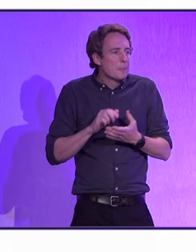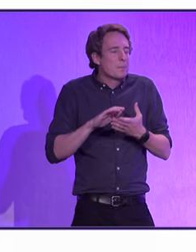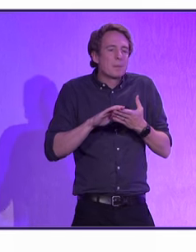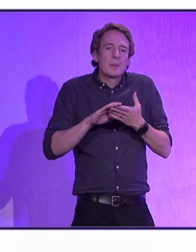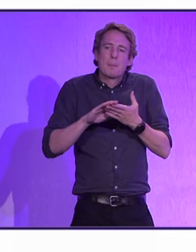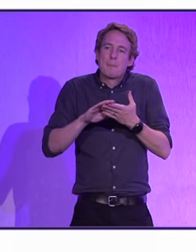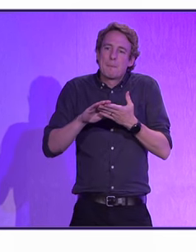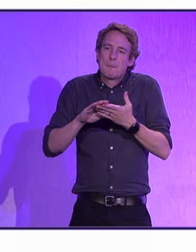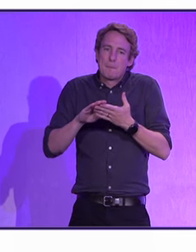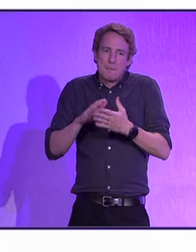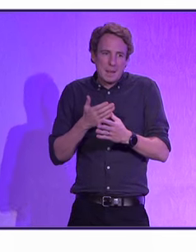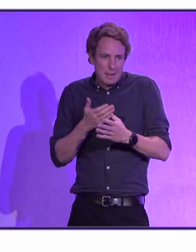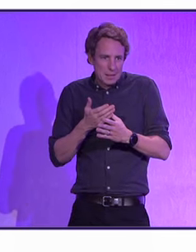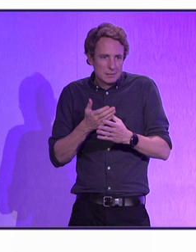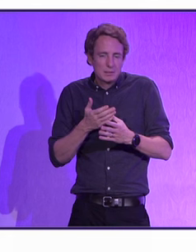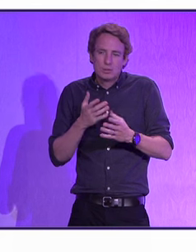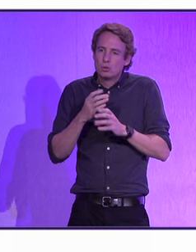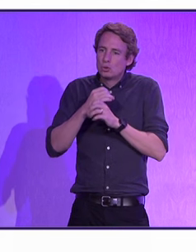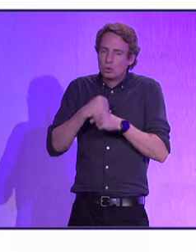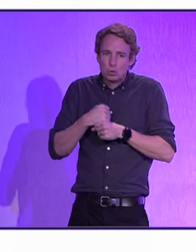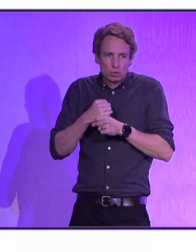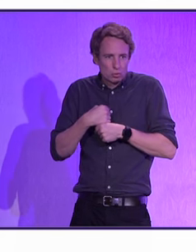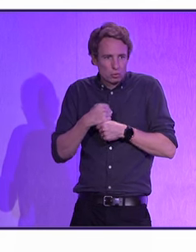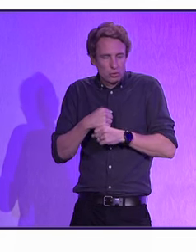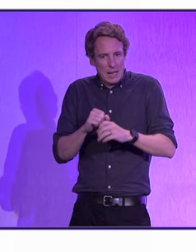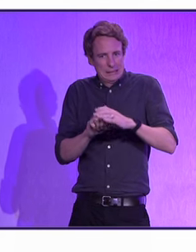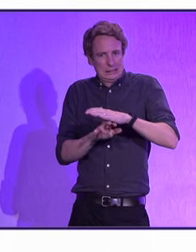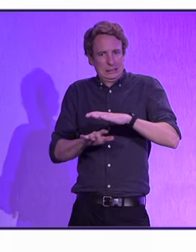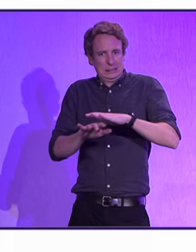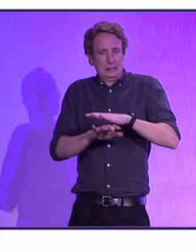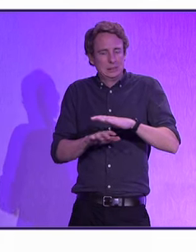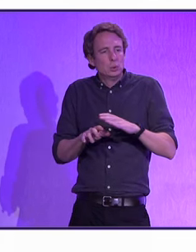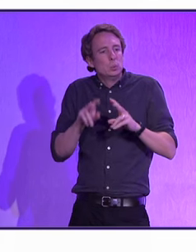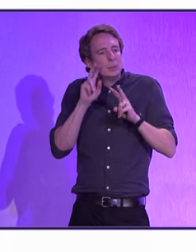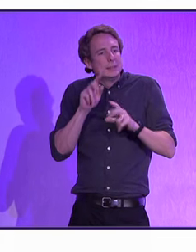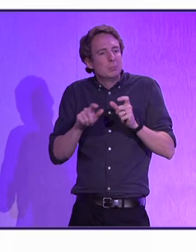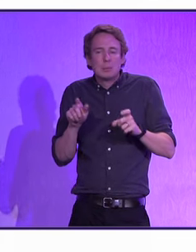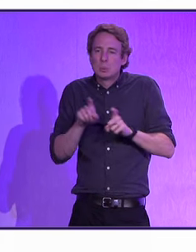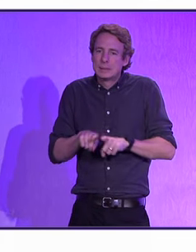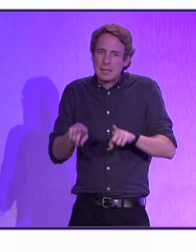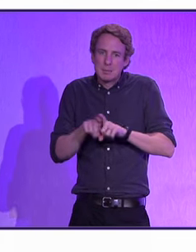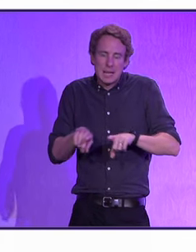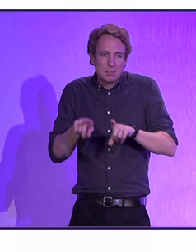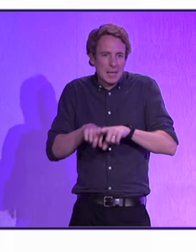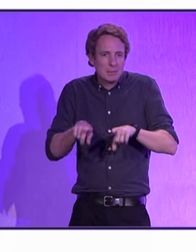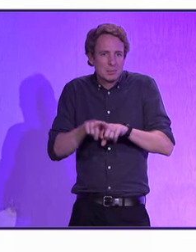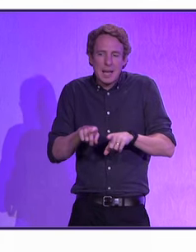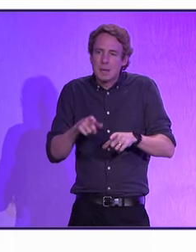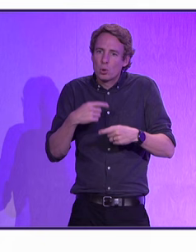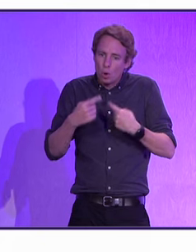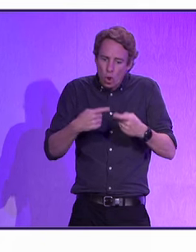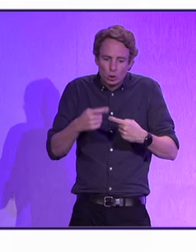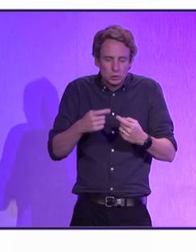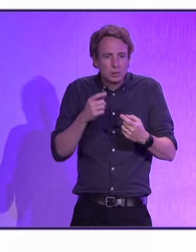because of the addictive nature of stress, you'll also see people doing insane things, working